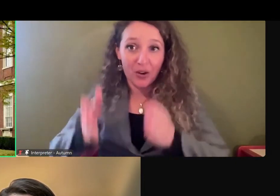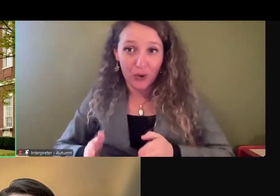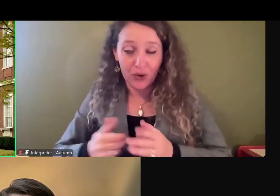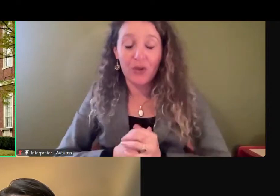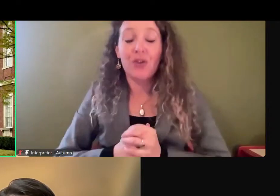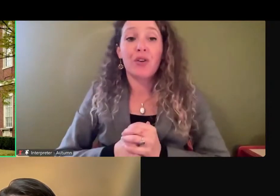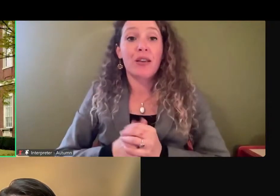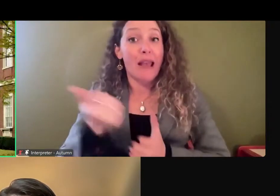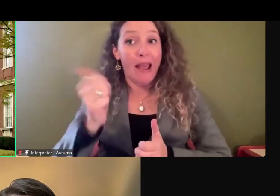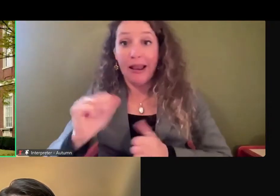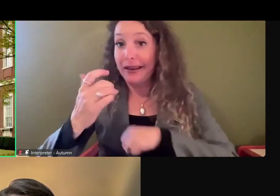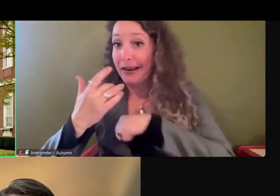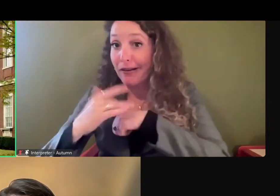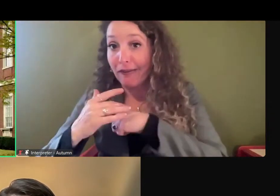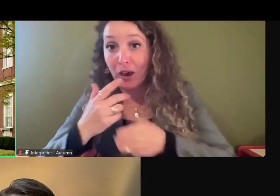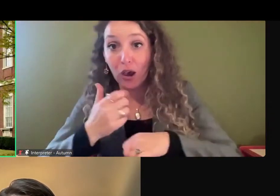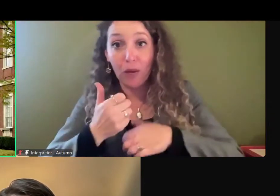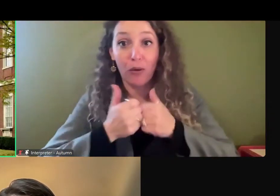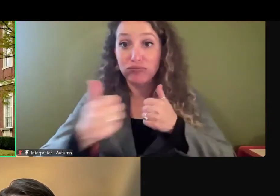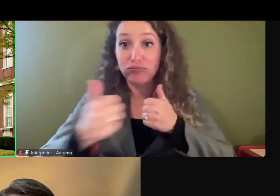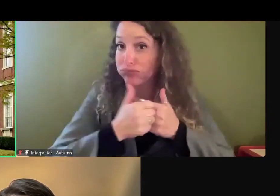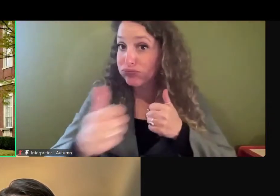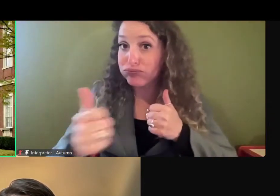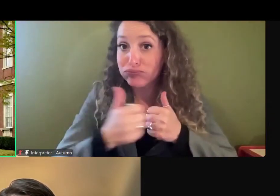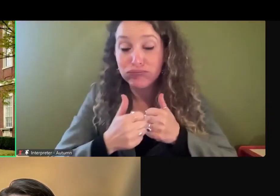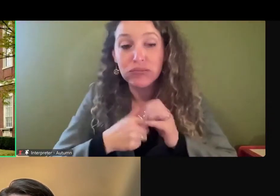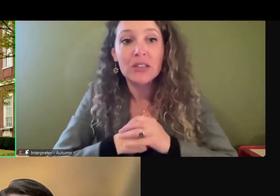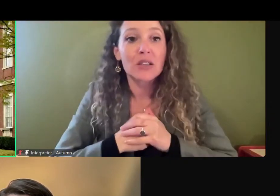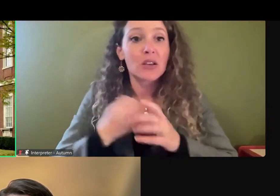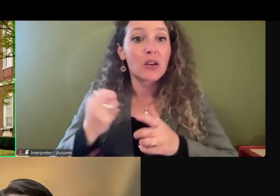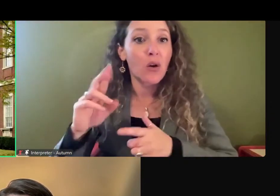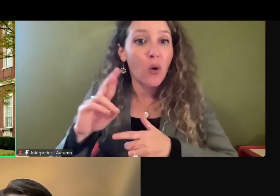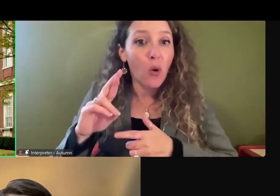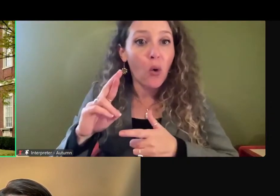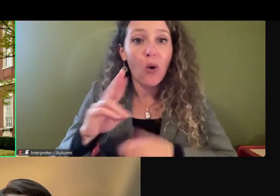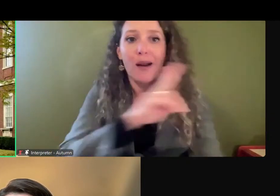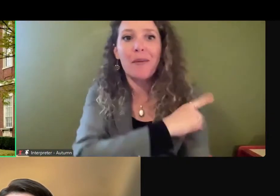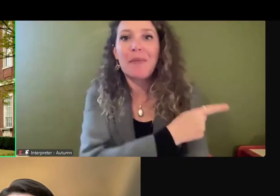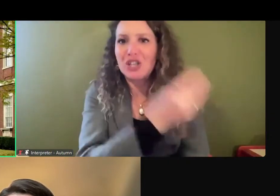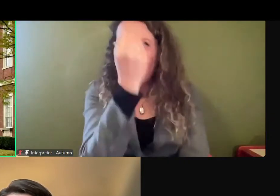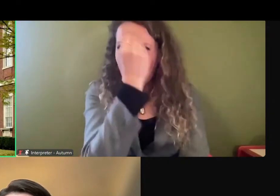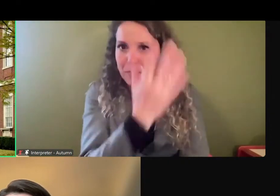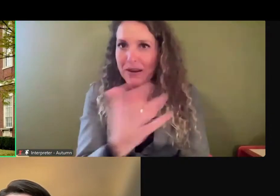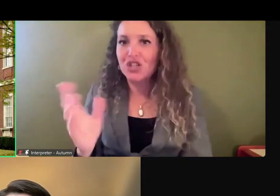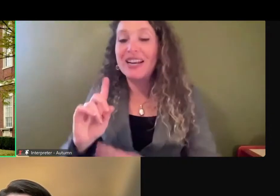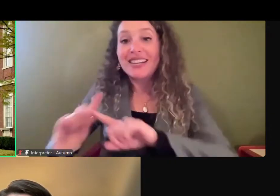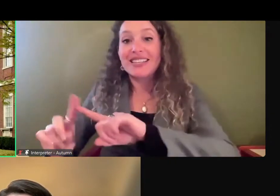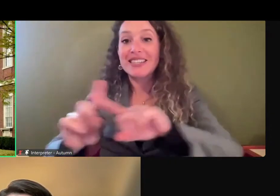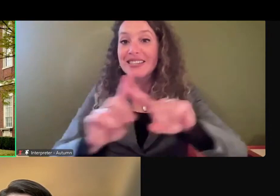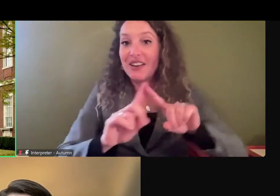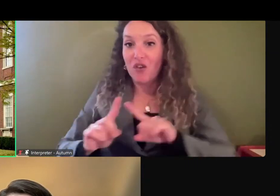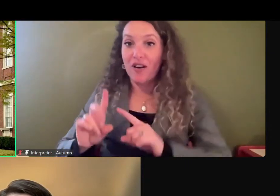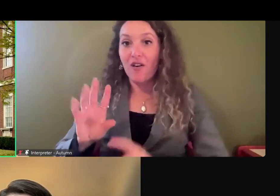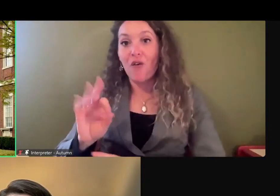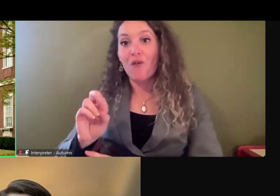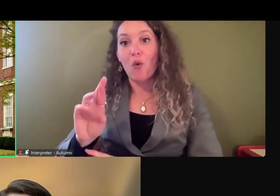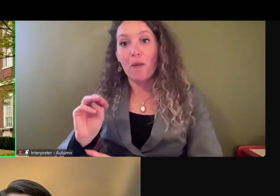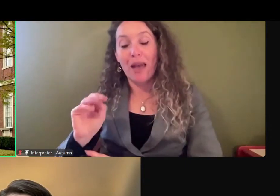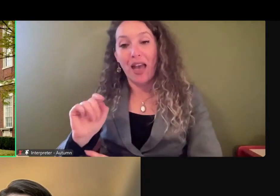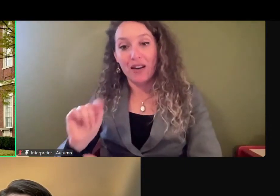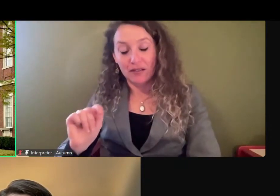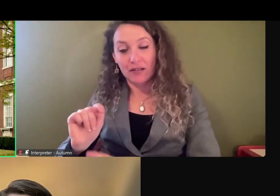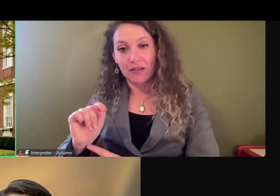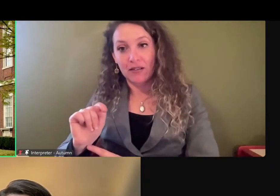services or providing alternative formats for patient information for their self-care engagement, or